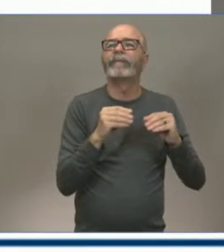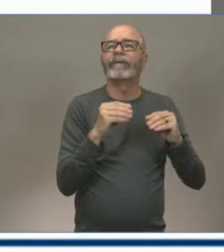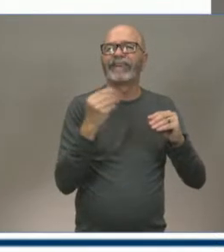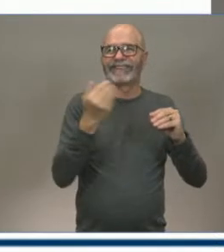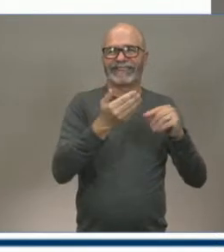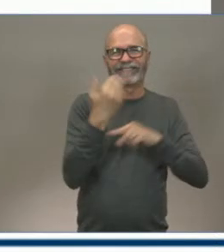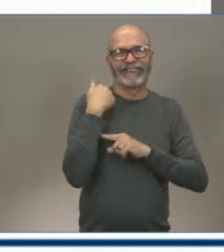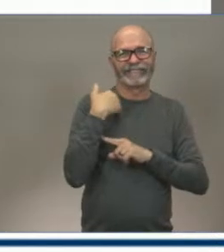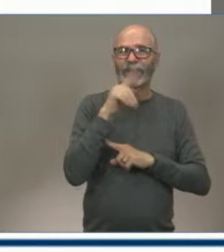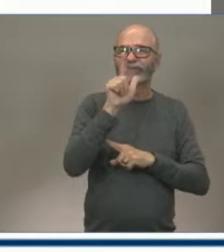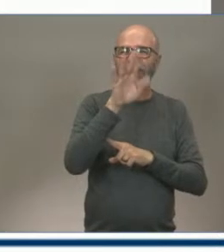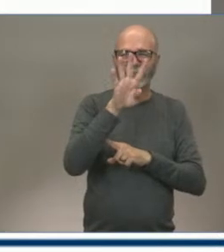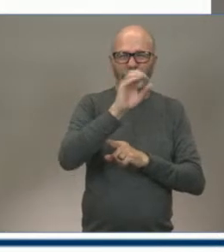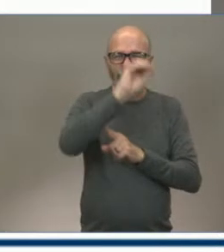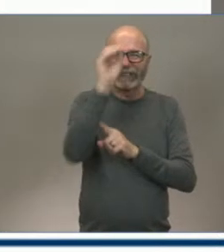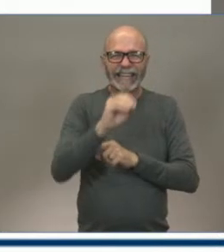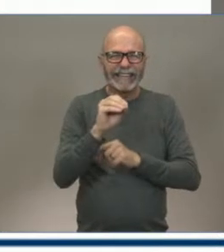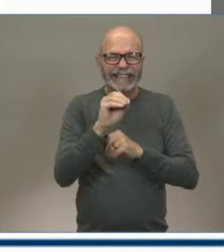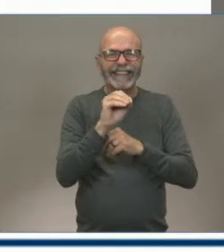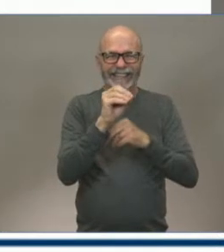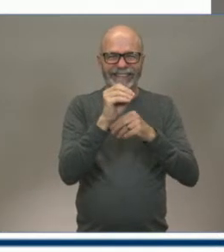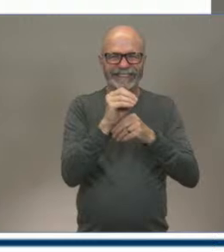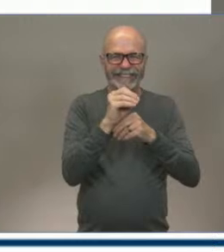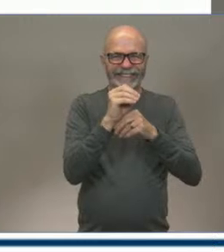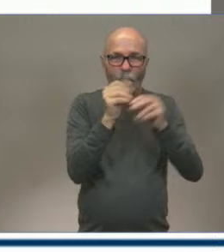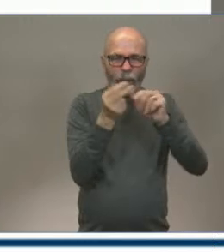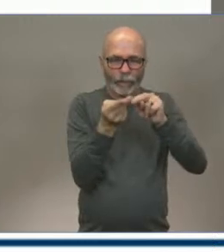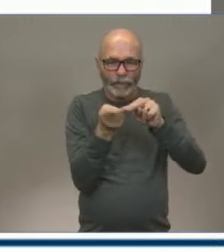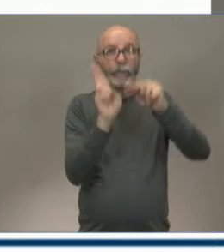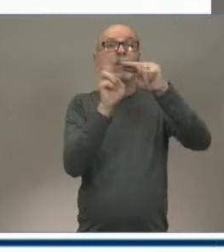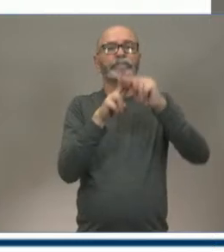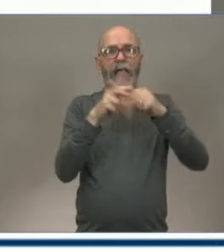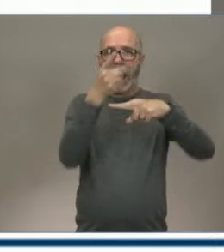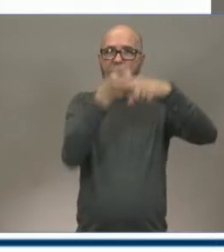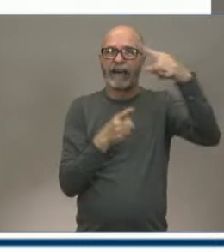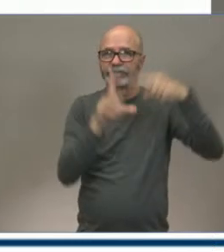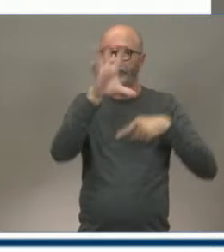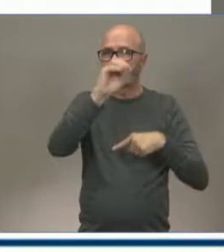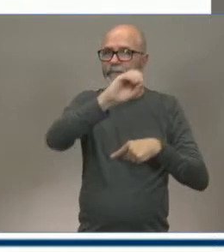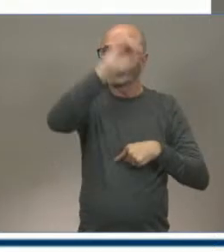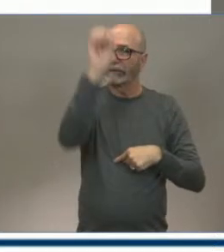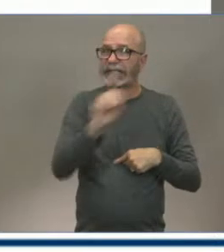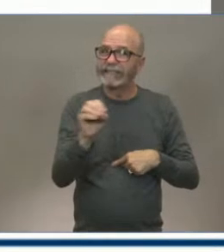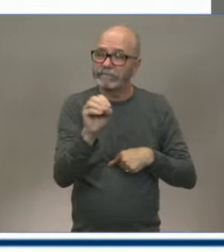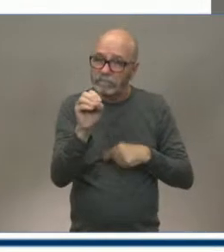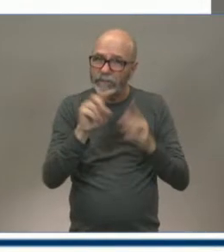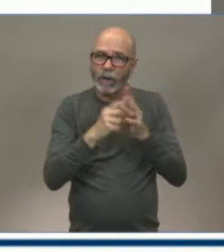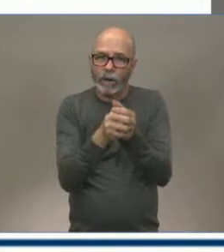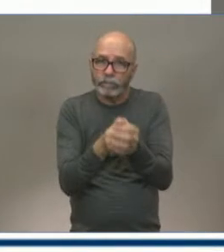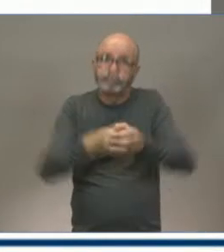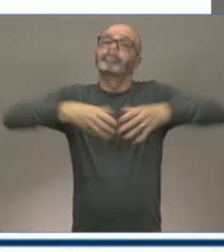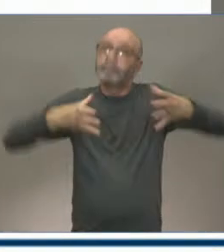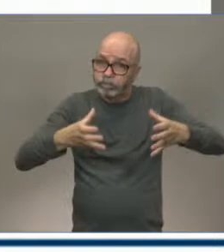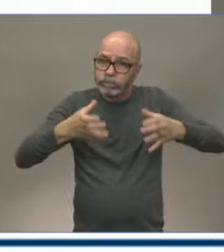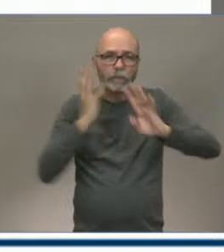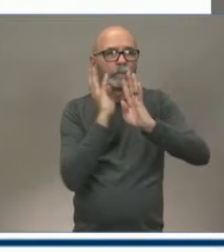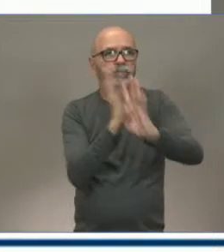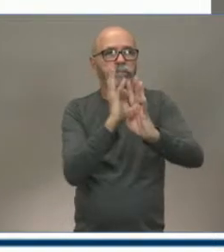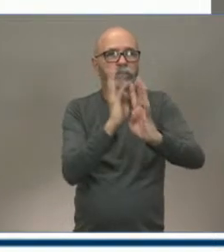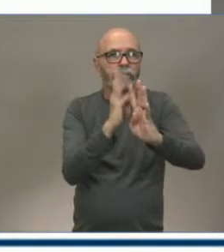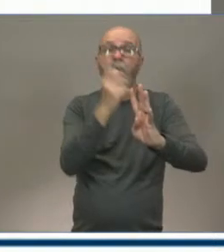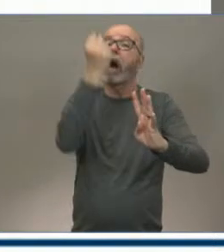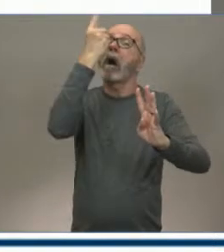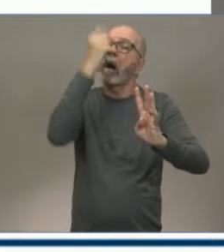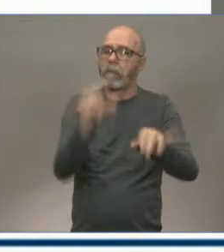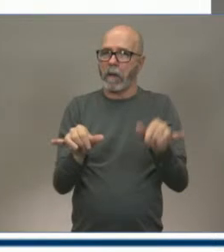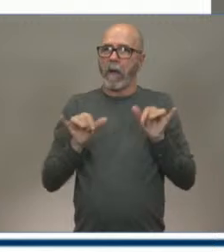their maximum legal capacity. But the rest of the restrictions that were introduced before Christmas